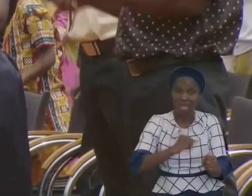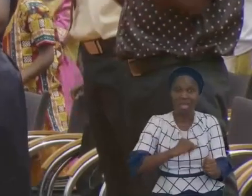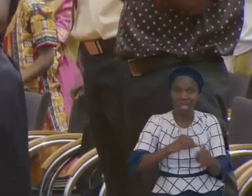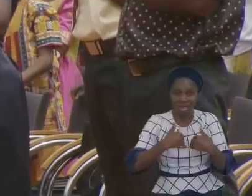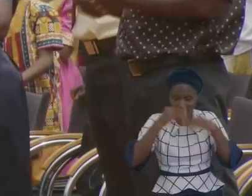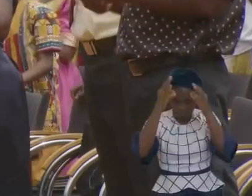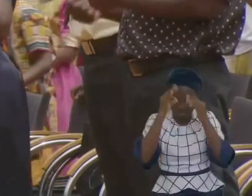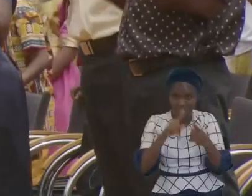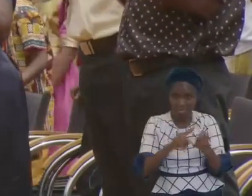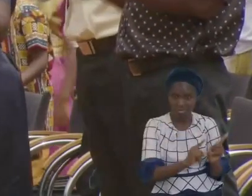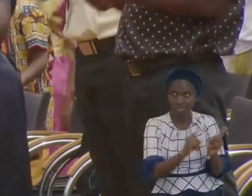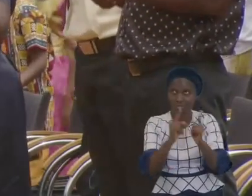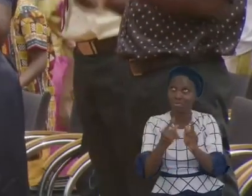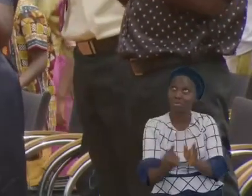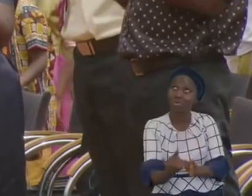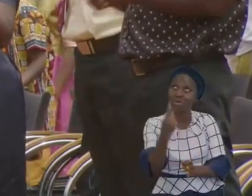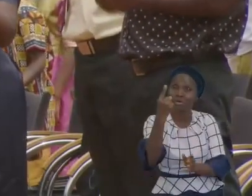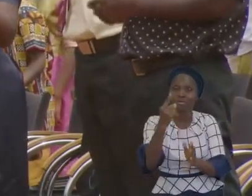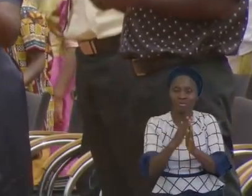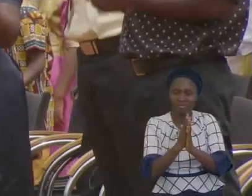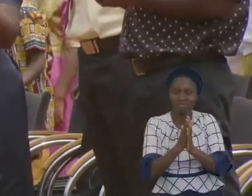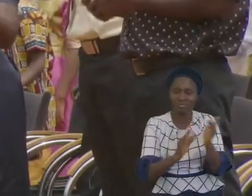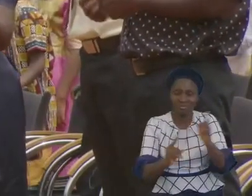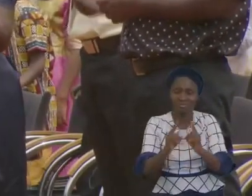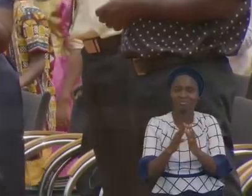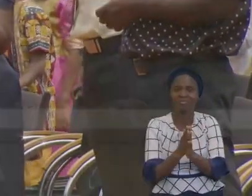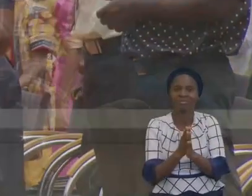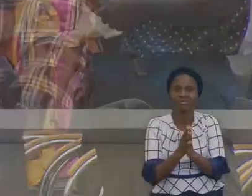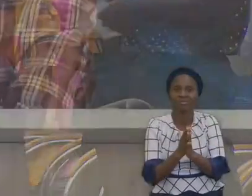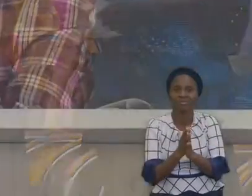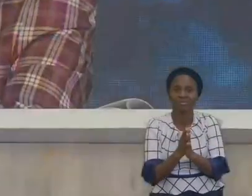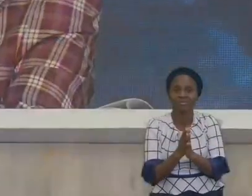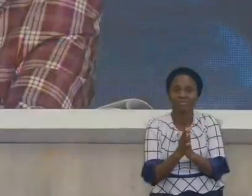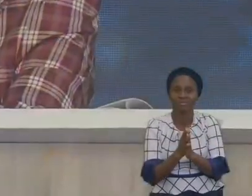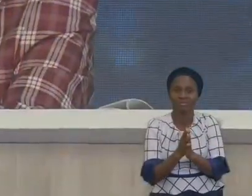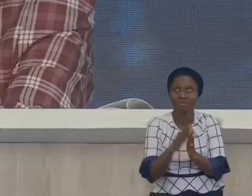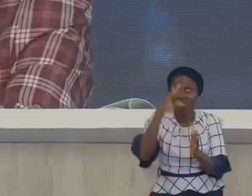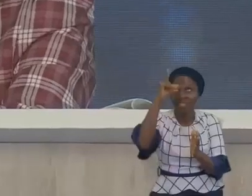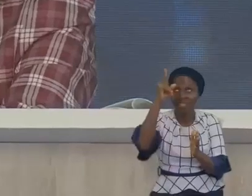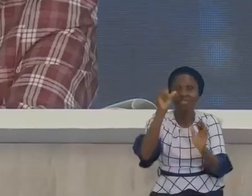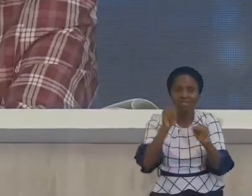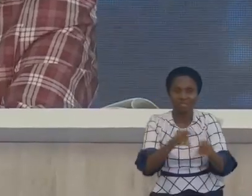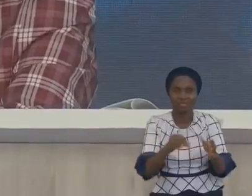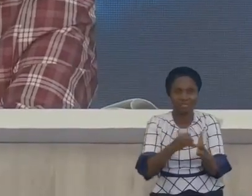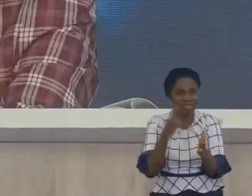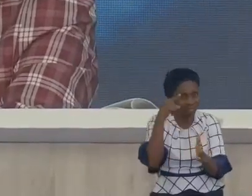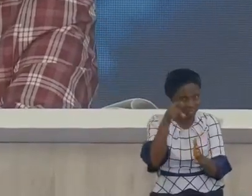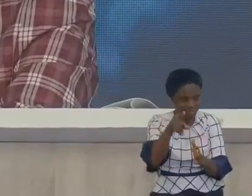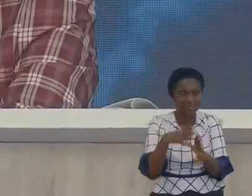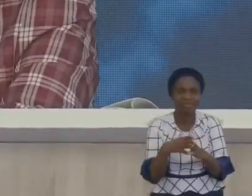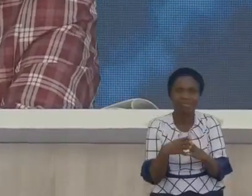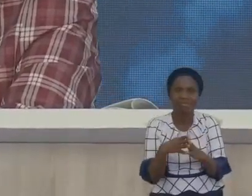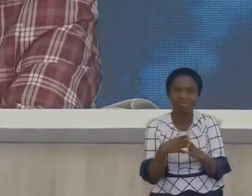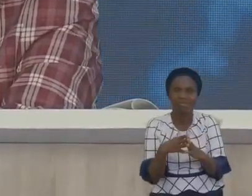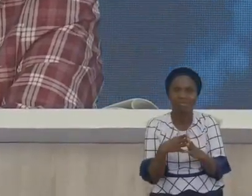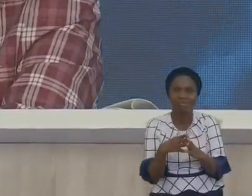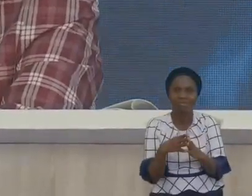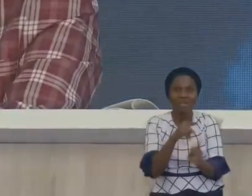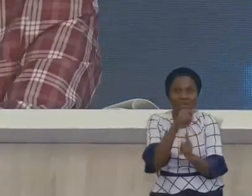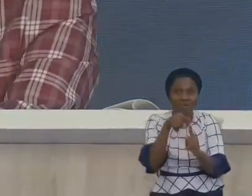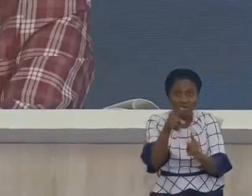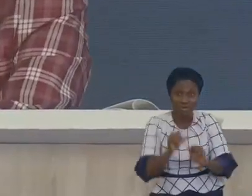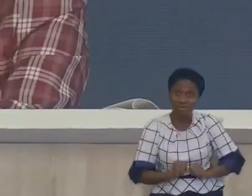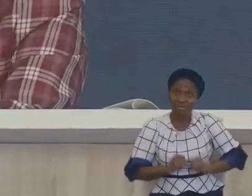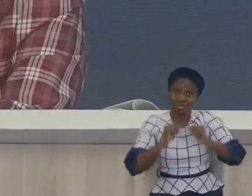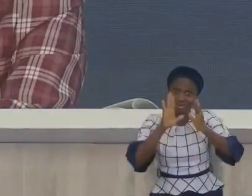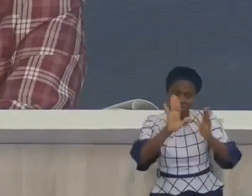He'll do it. He can do it. When you surrender your heart and your life unto Him, when